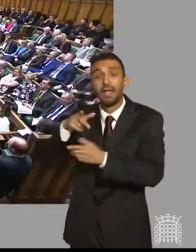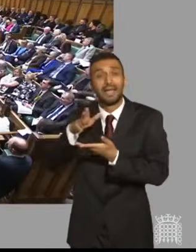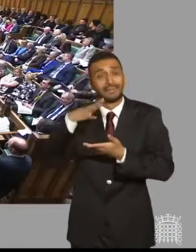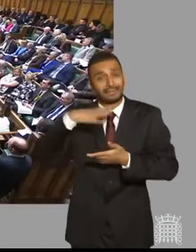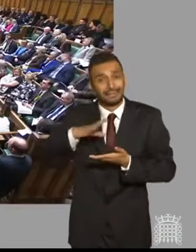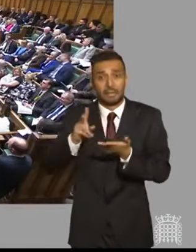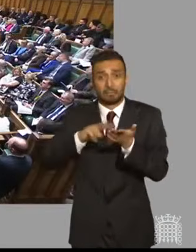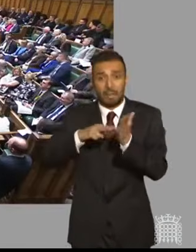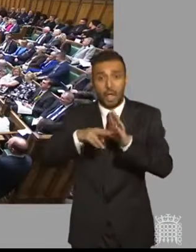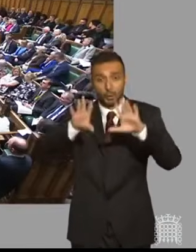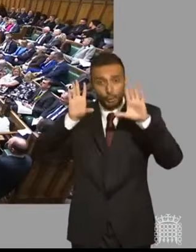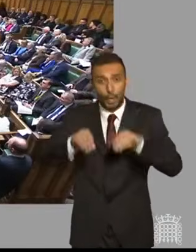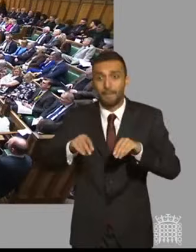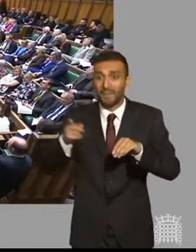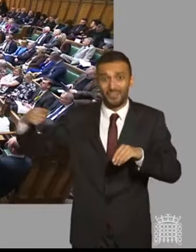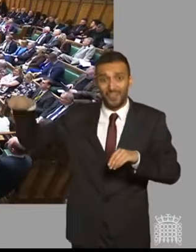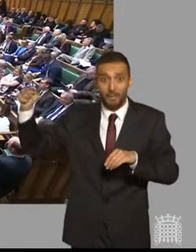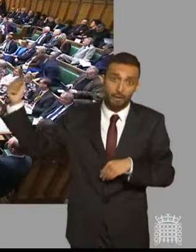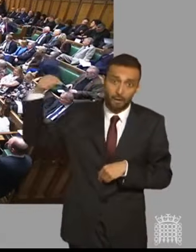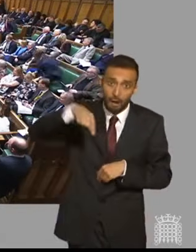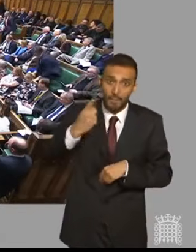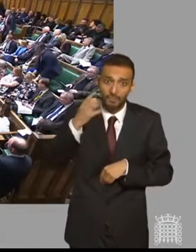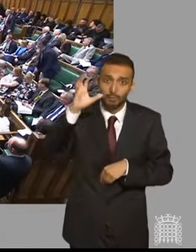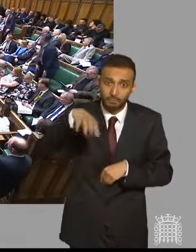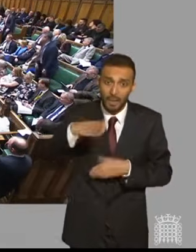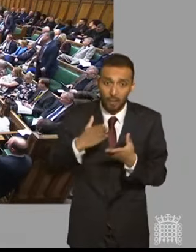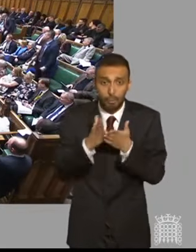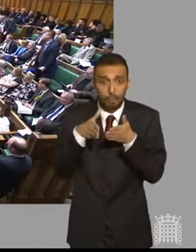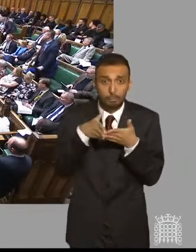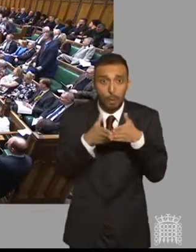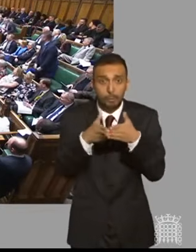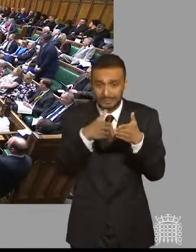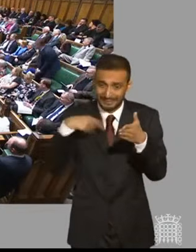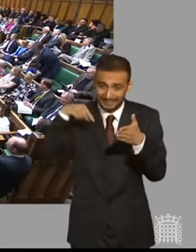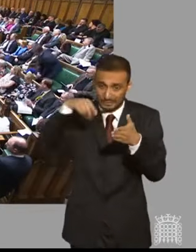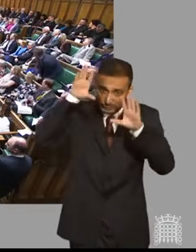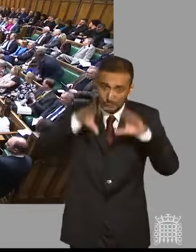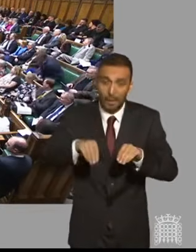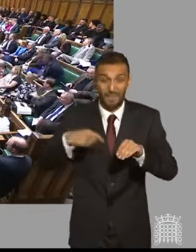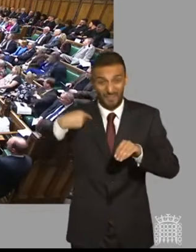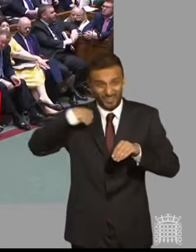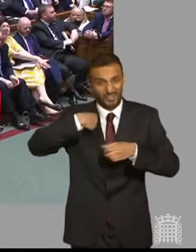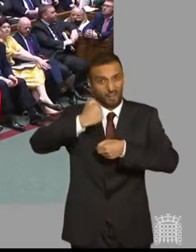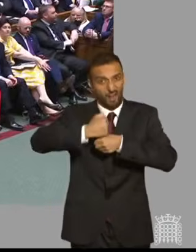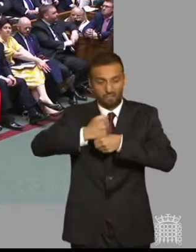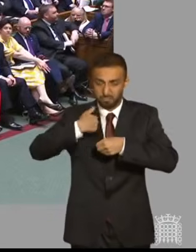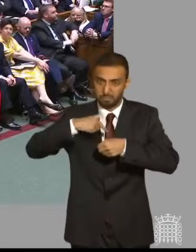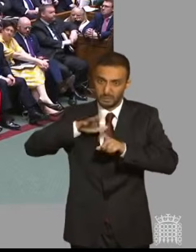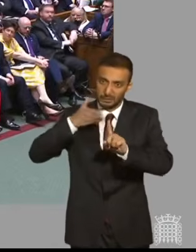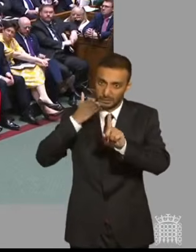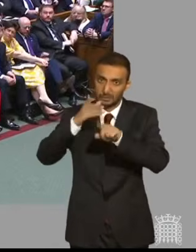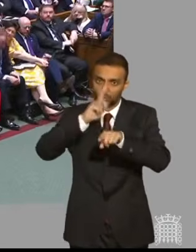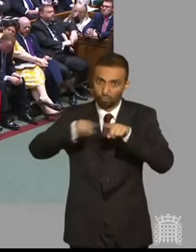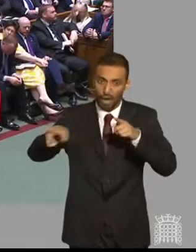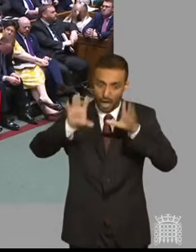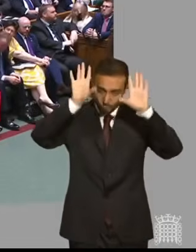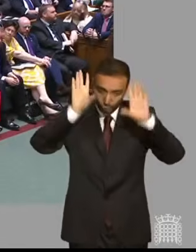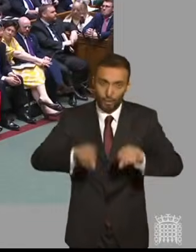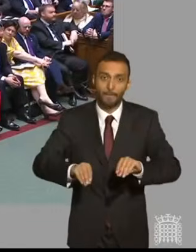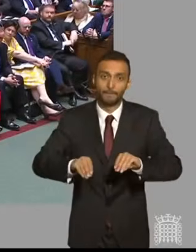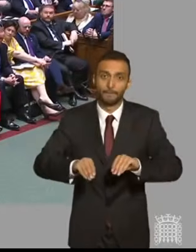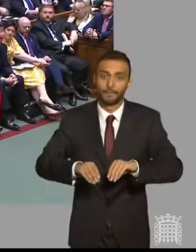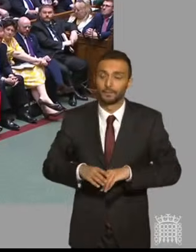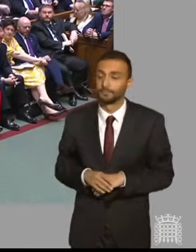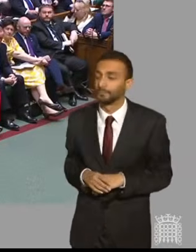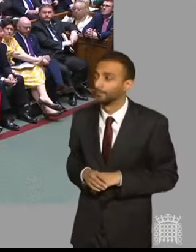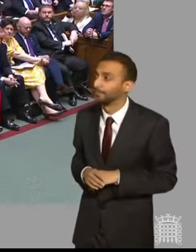way. Stephen Flynn, SNP Leader. Thank you, Mr. Speaker. May I begin by echoing the sentiments